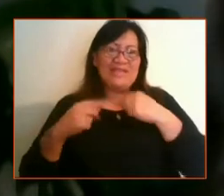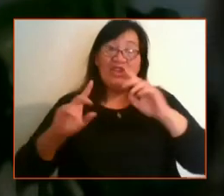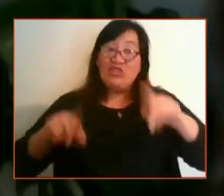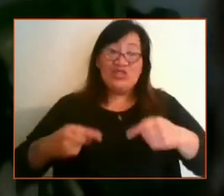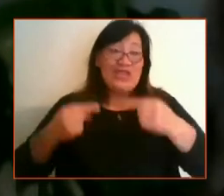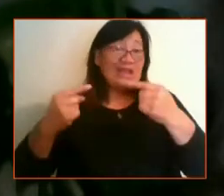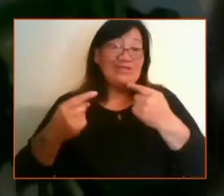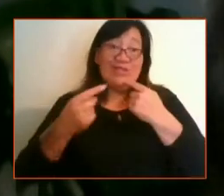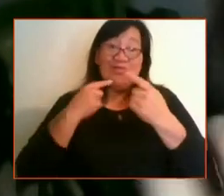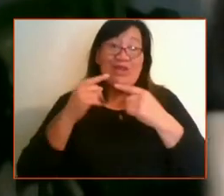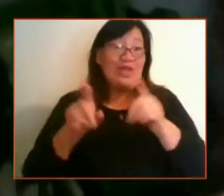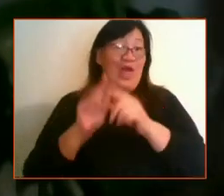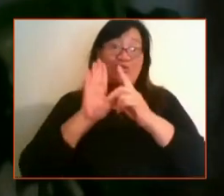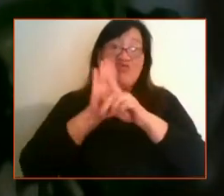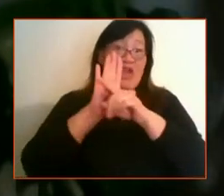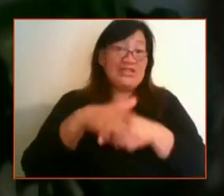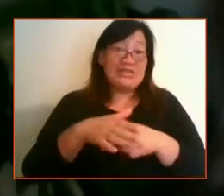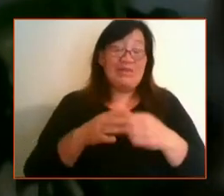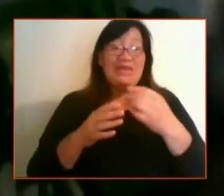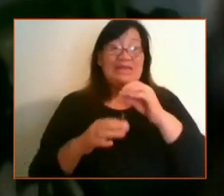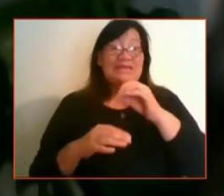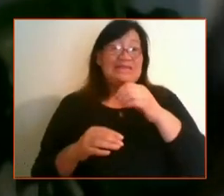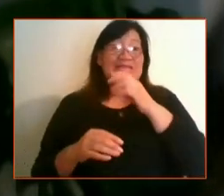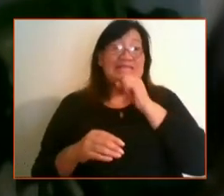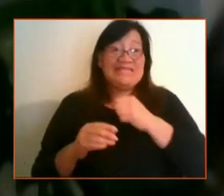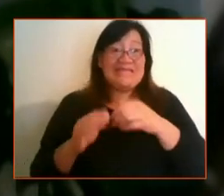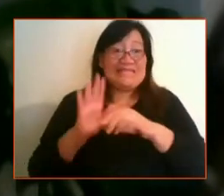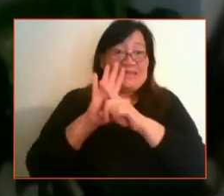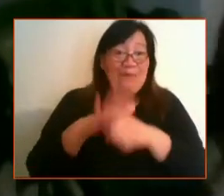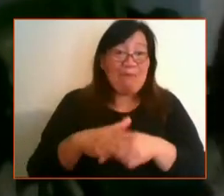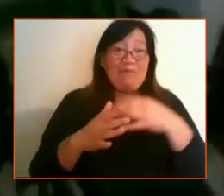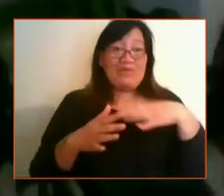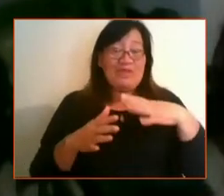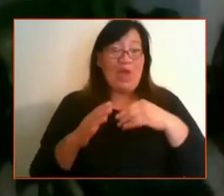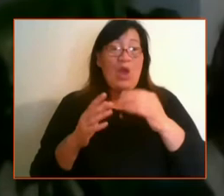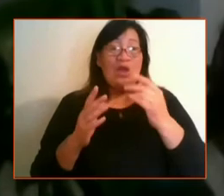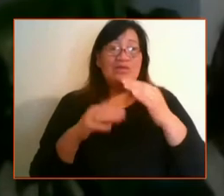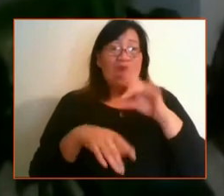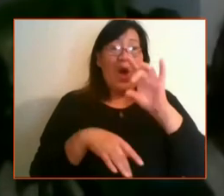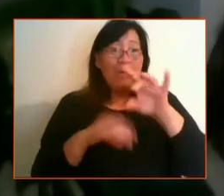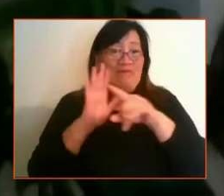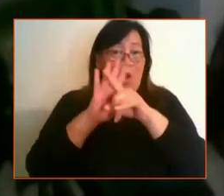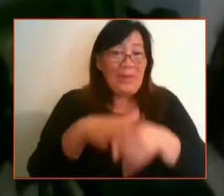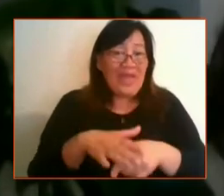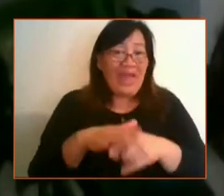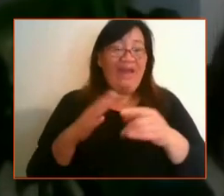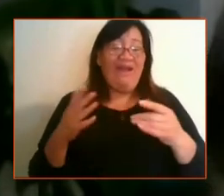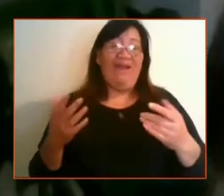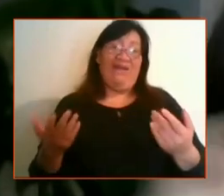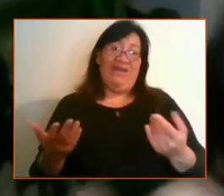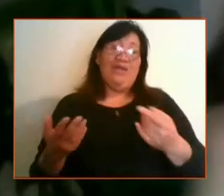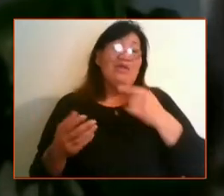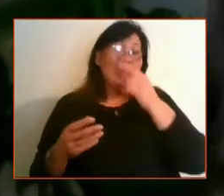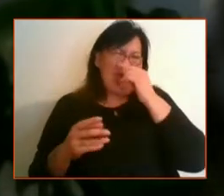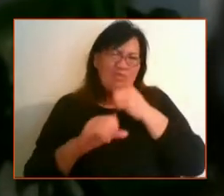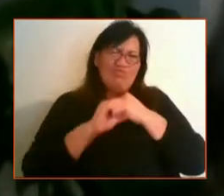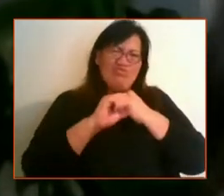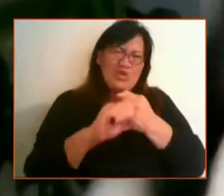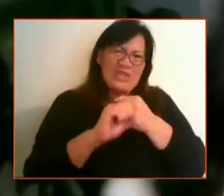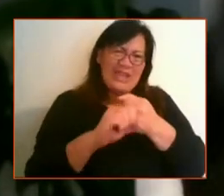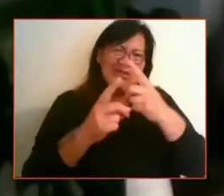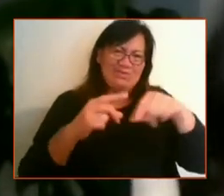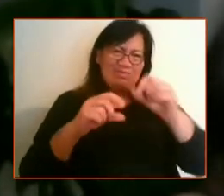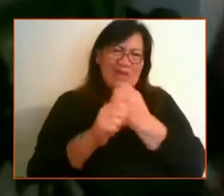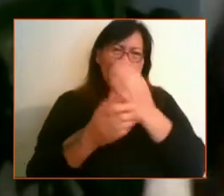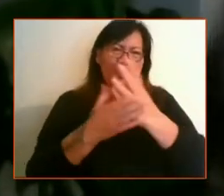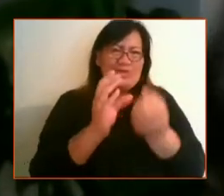like racism, like sexism, like homophobia, and to push us to develop further in all of the manifestations,